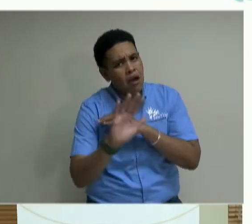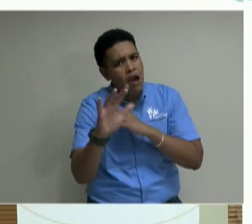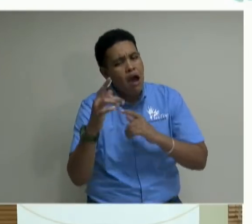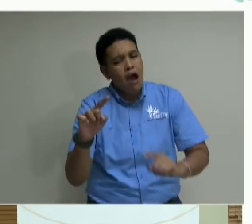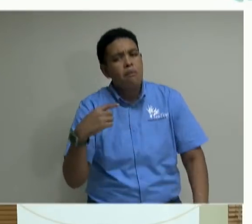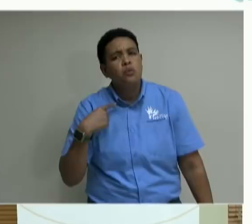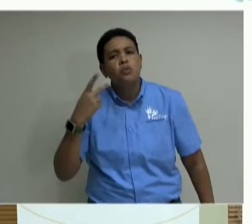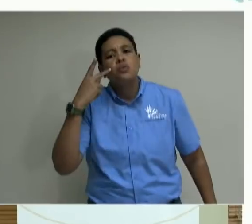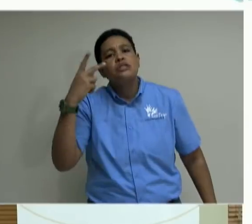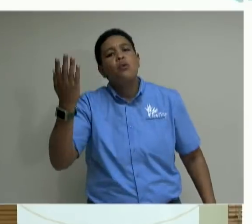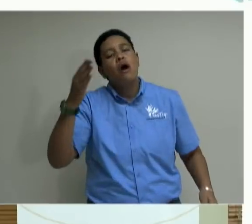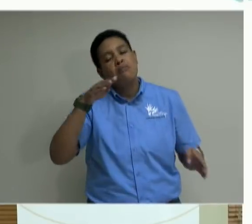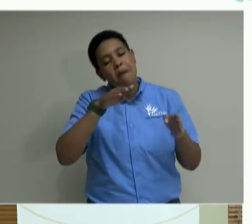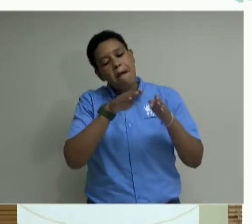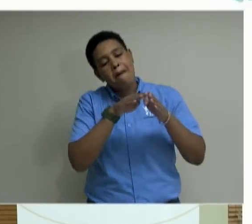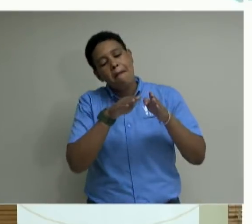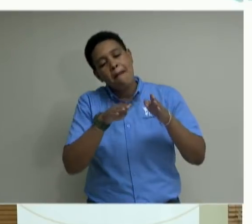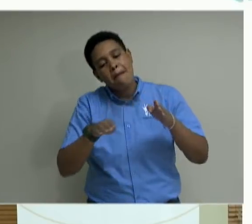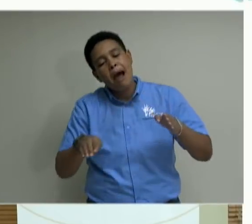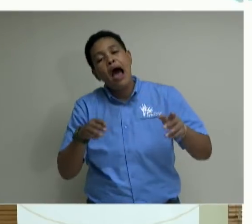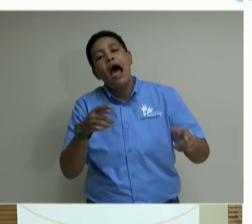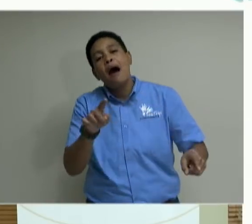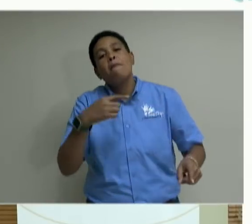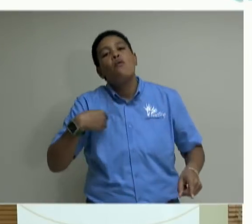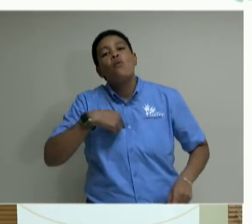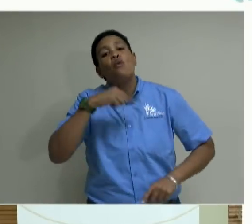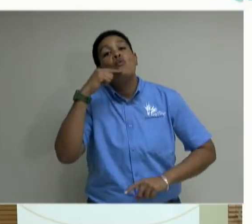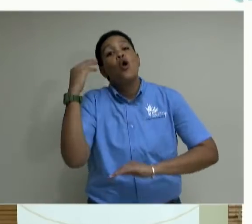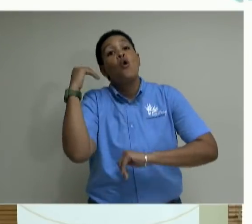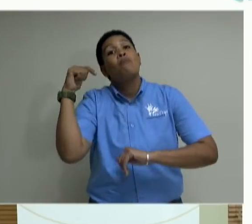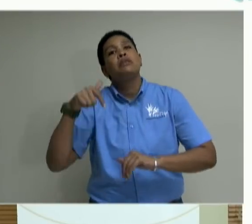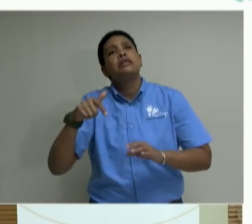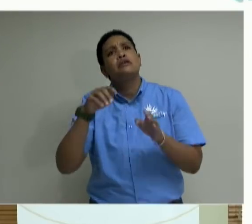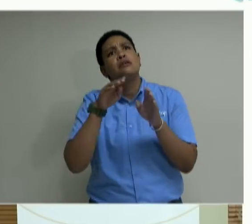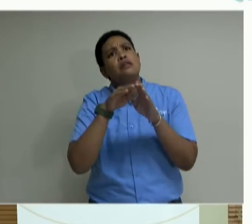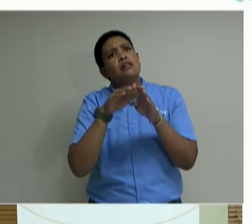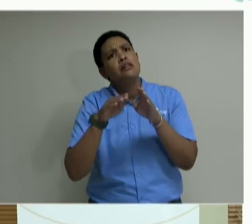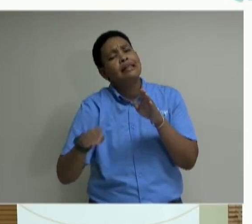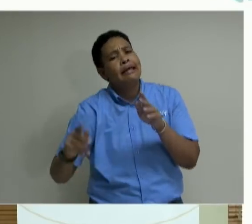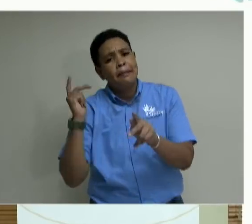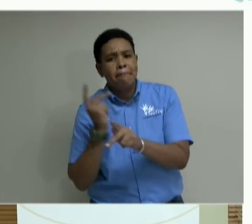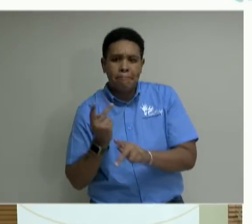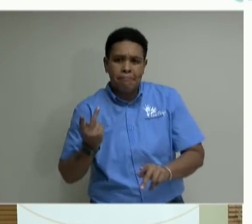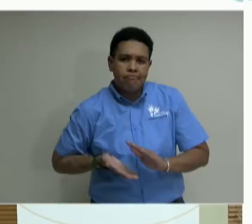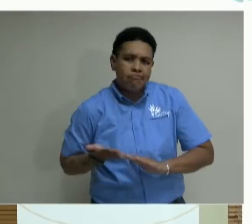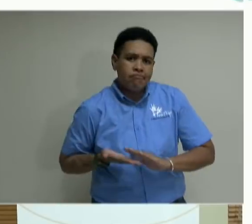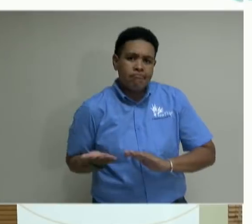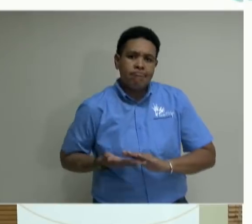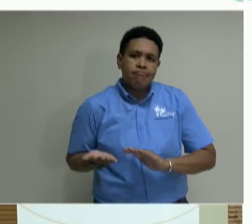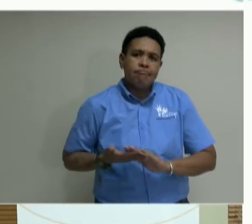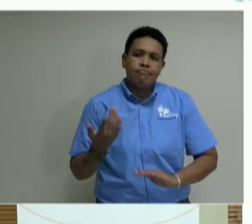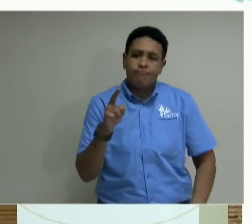seeing a trending down, and we hope that this trend will continue.